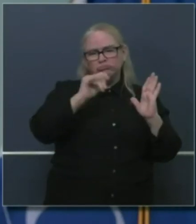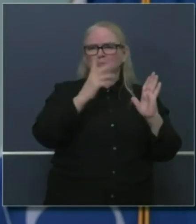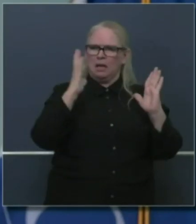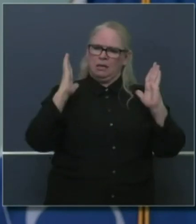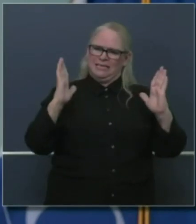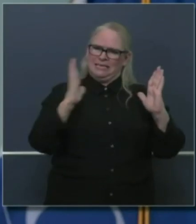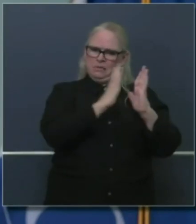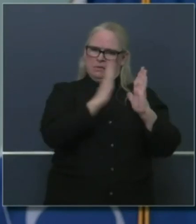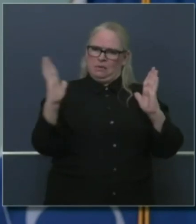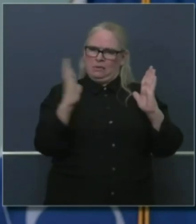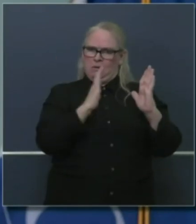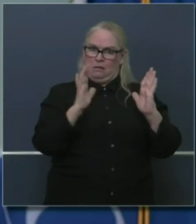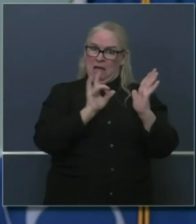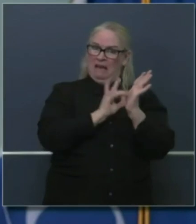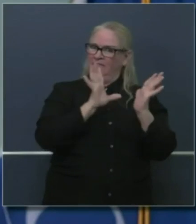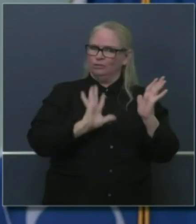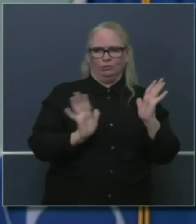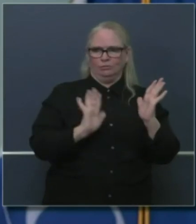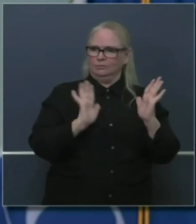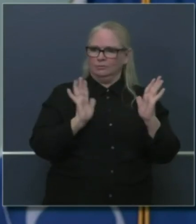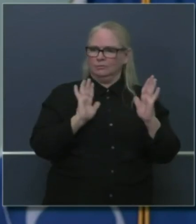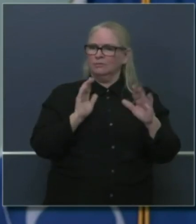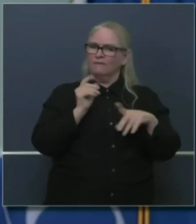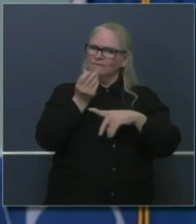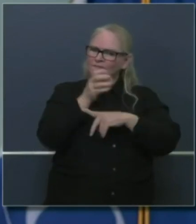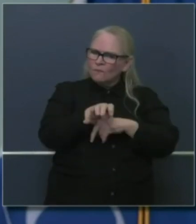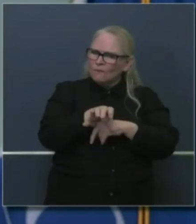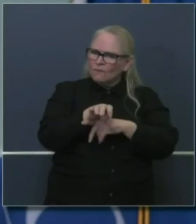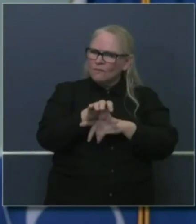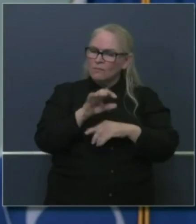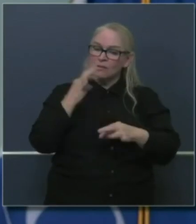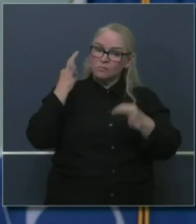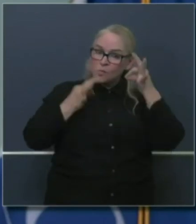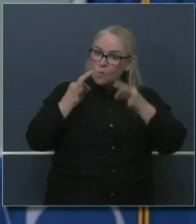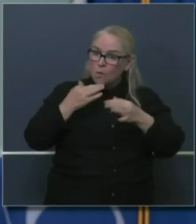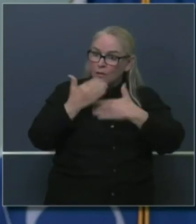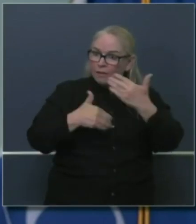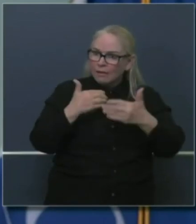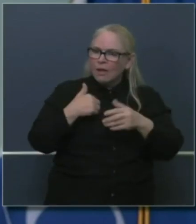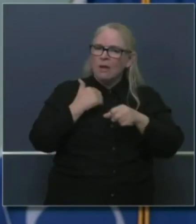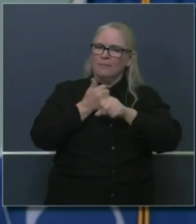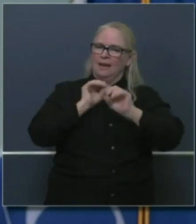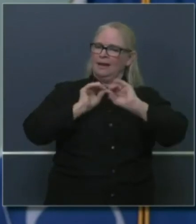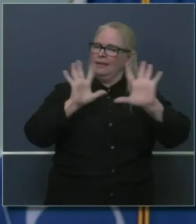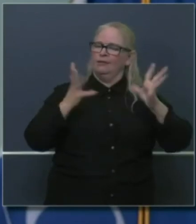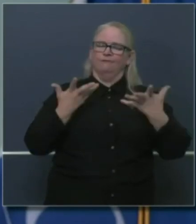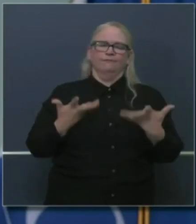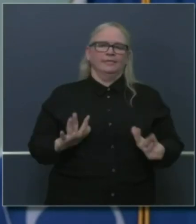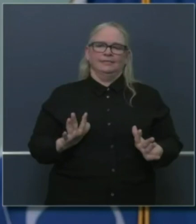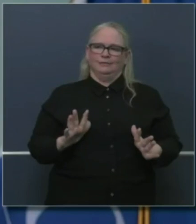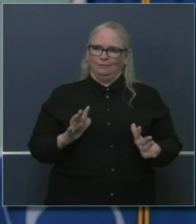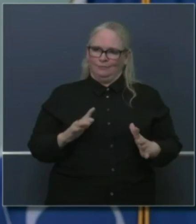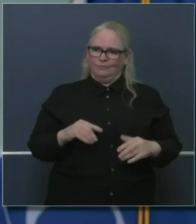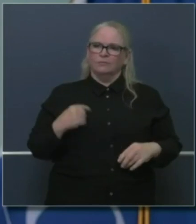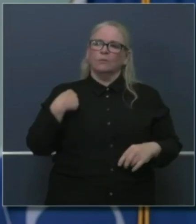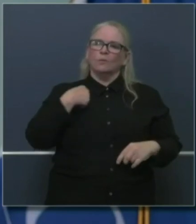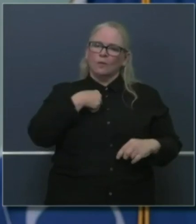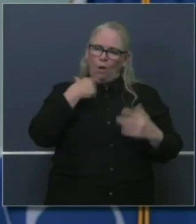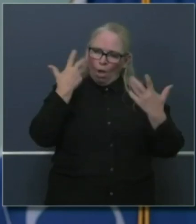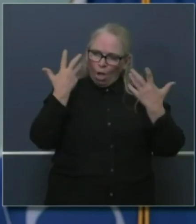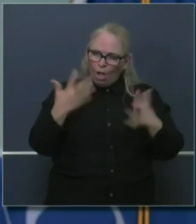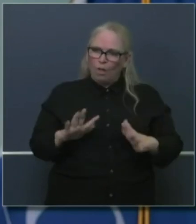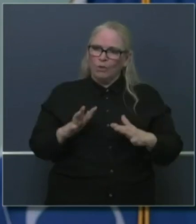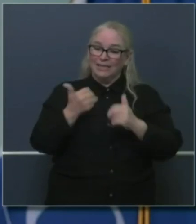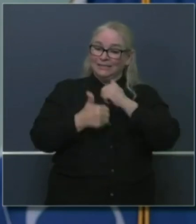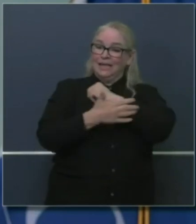and the court proceedings related to those evictions. We also made it clear through an additional executive order that counties and